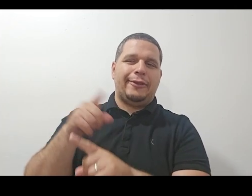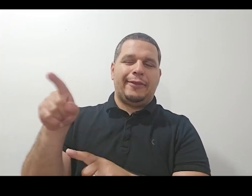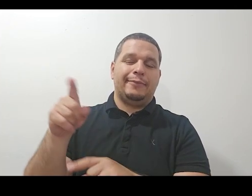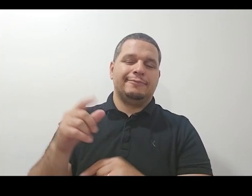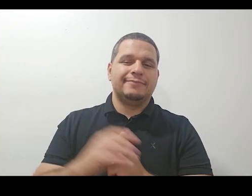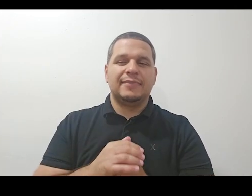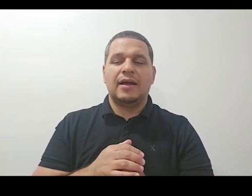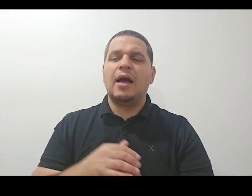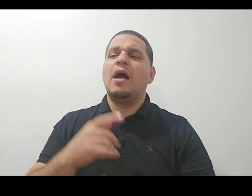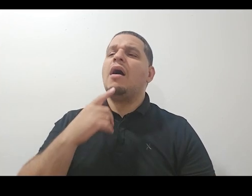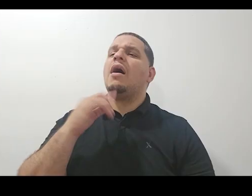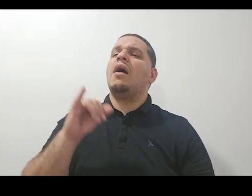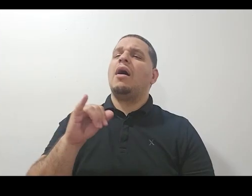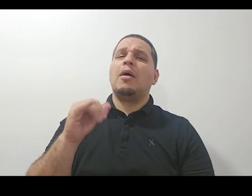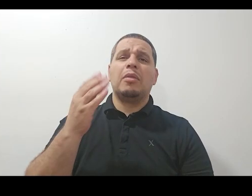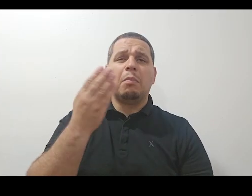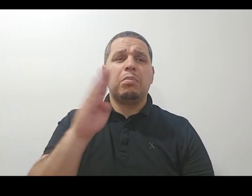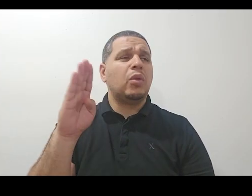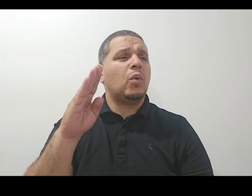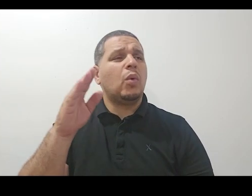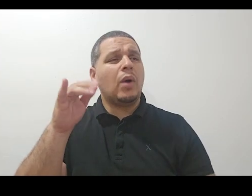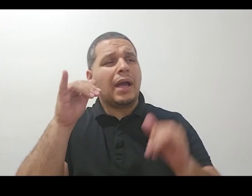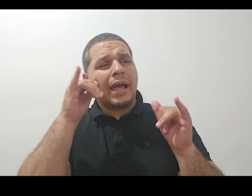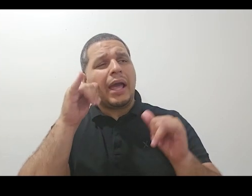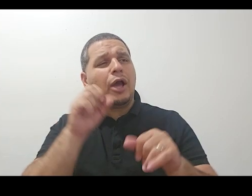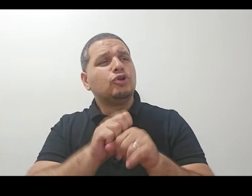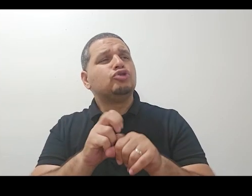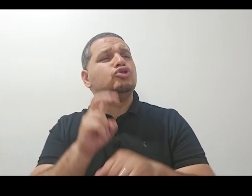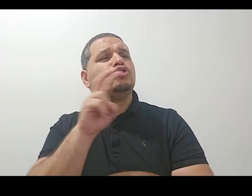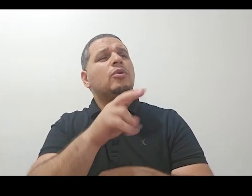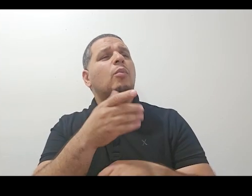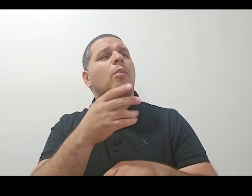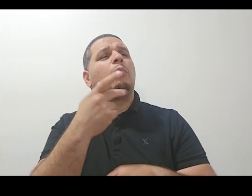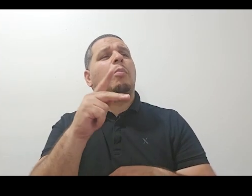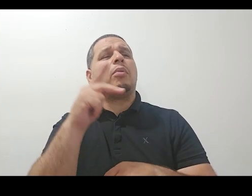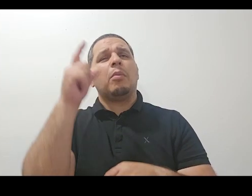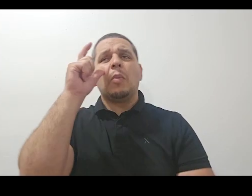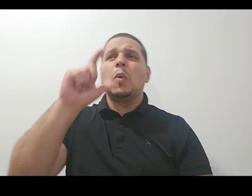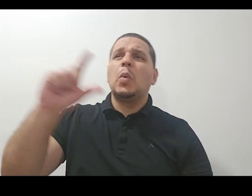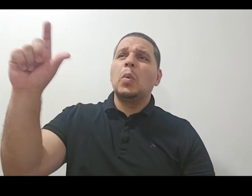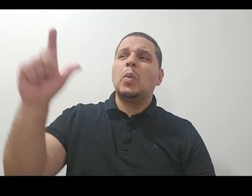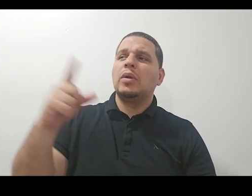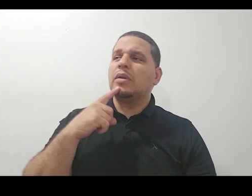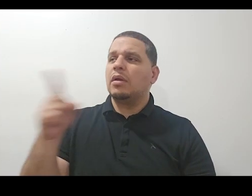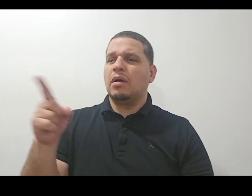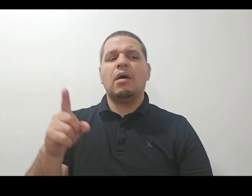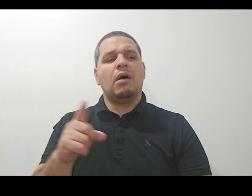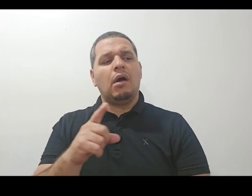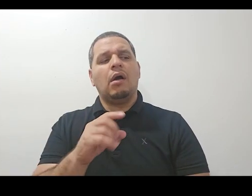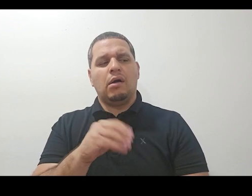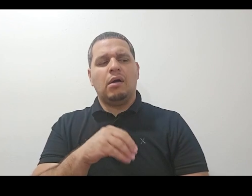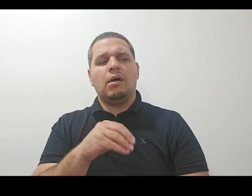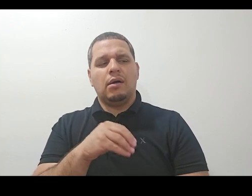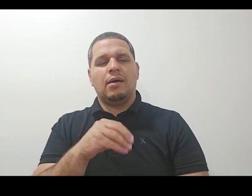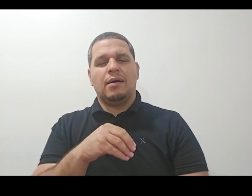their expense. I'm like, the blue cow jumped over the purple moon. And they're